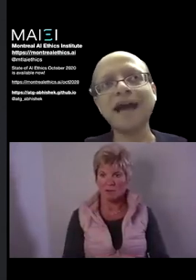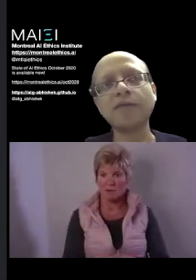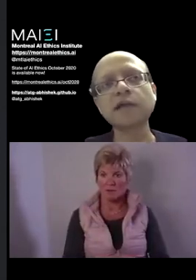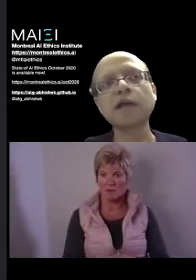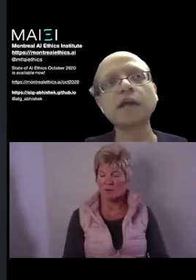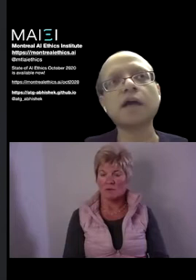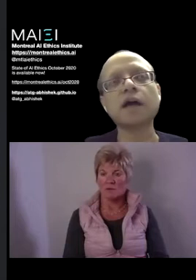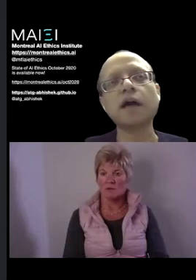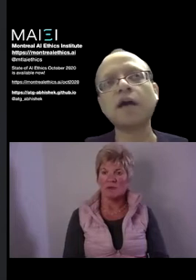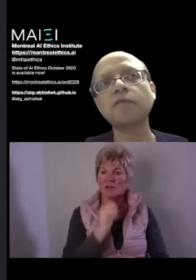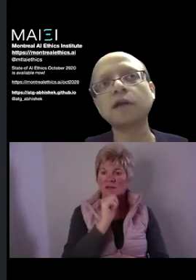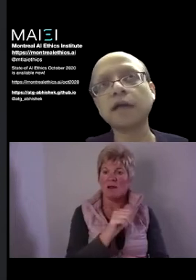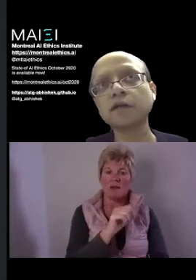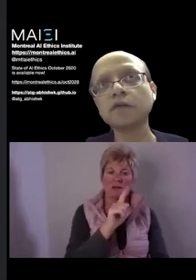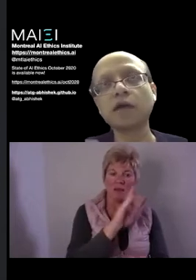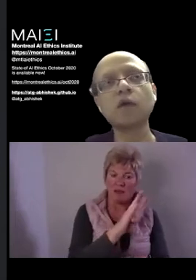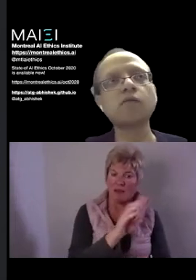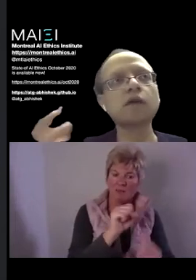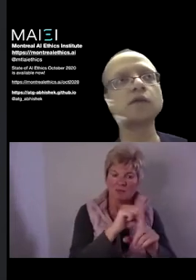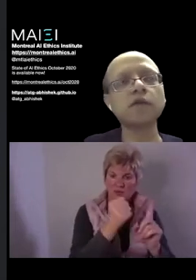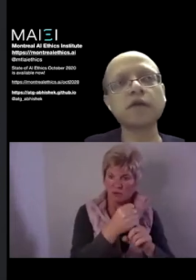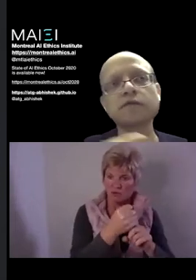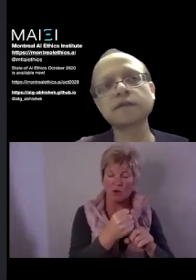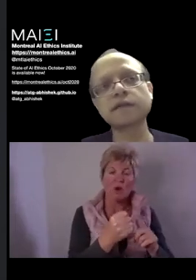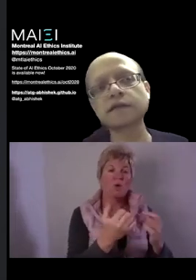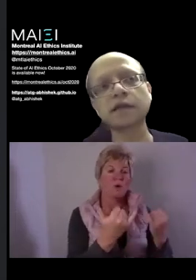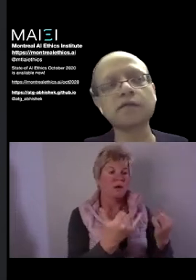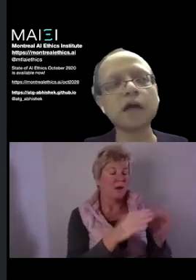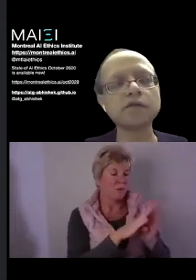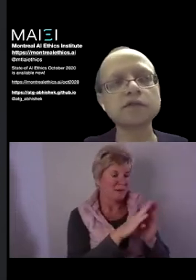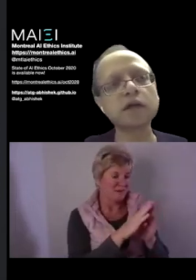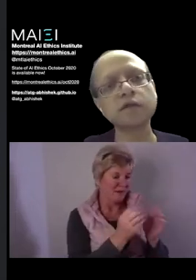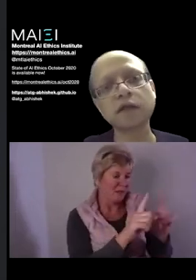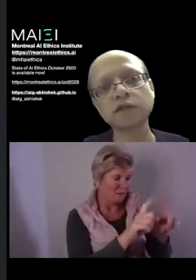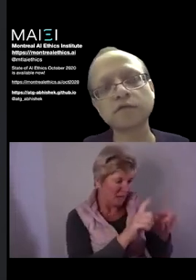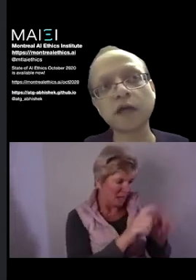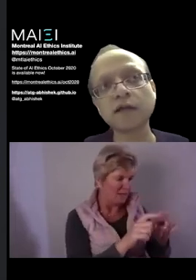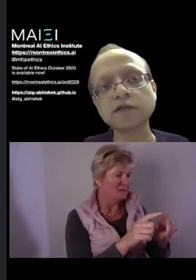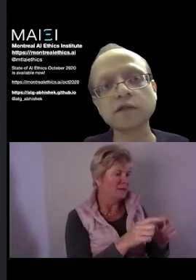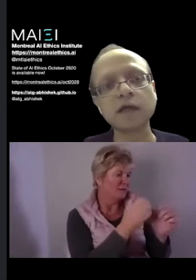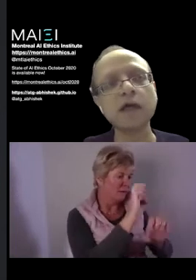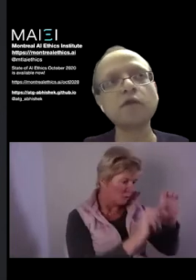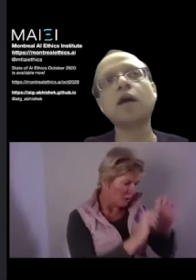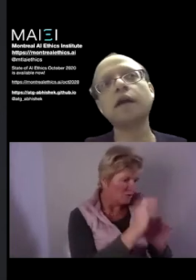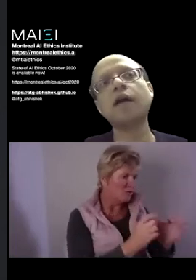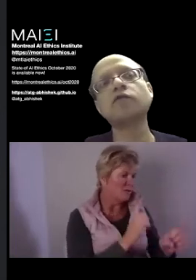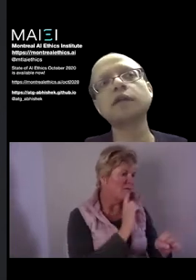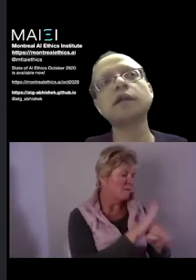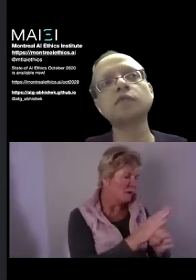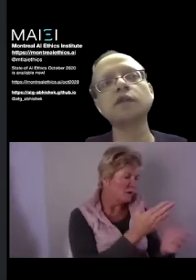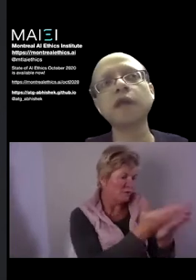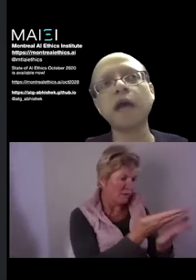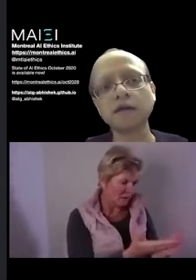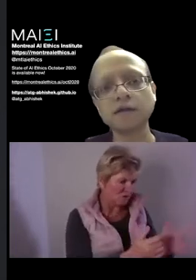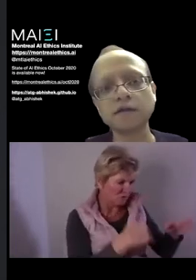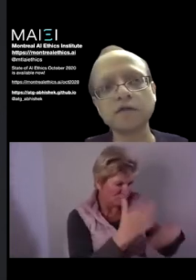a lab setting like the one where we're doing all of this testing, evaluation, verification, and validation. We are now dealing